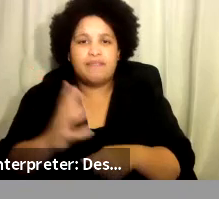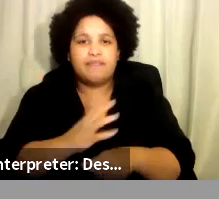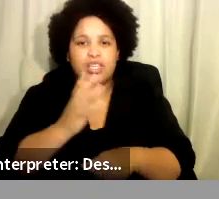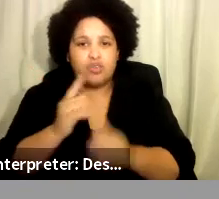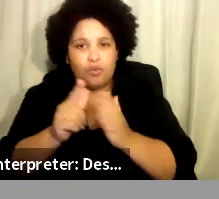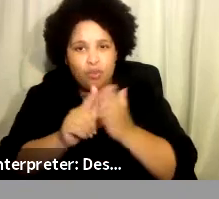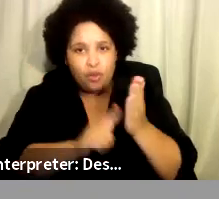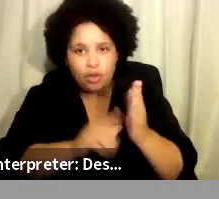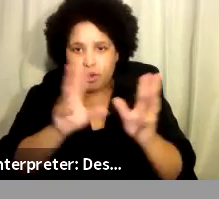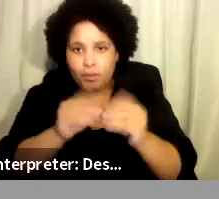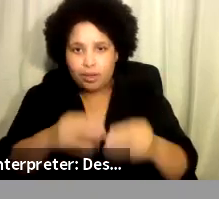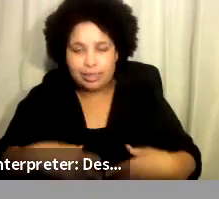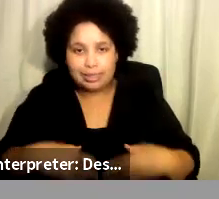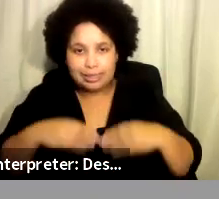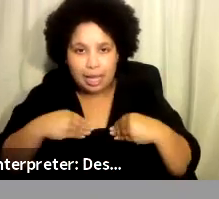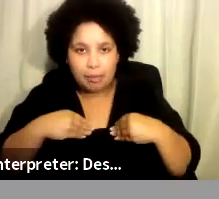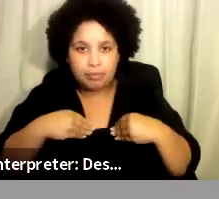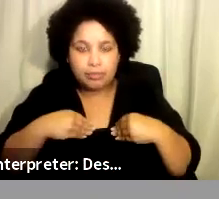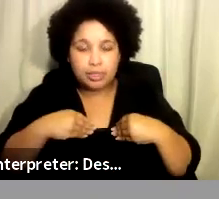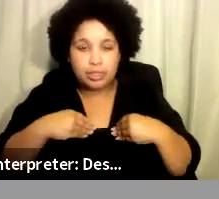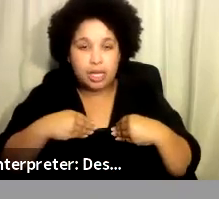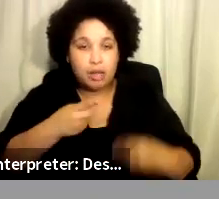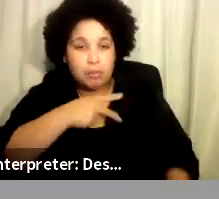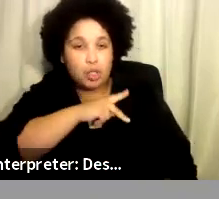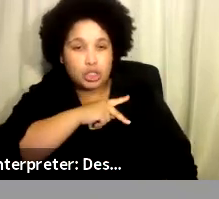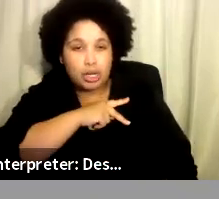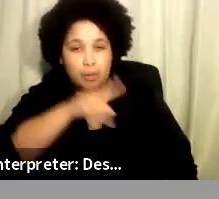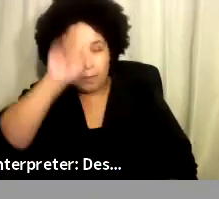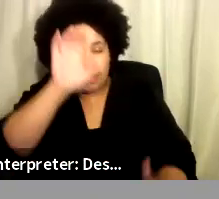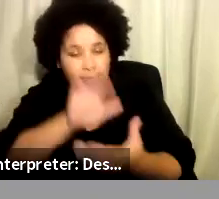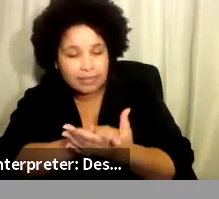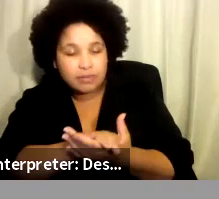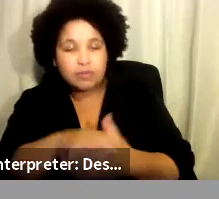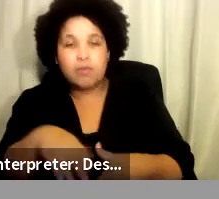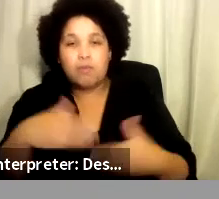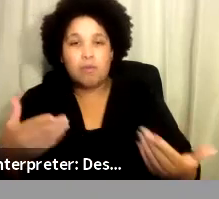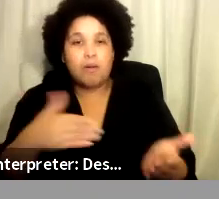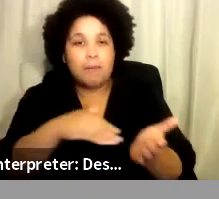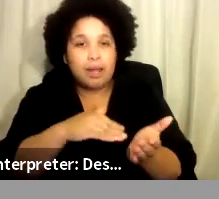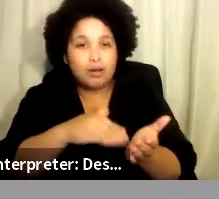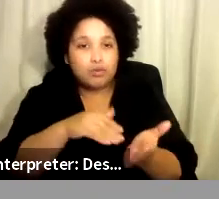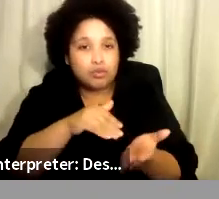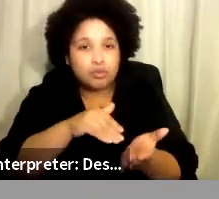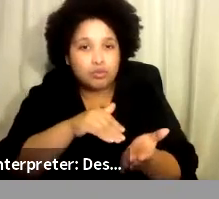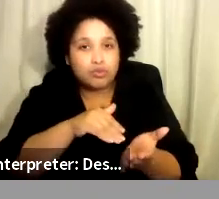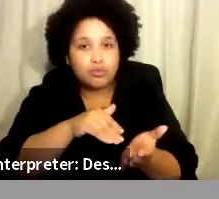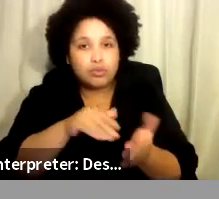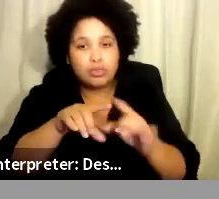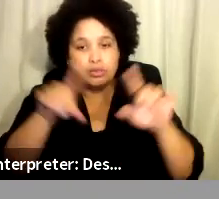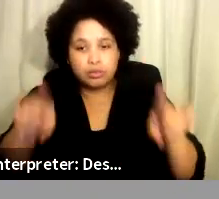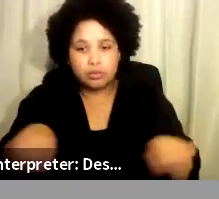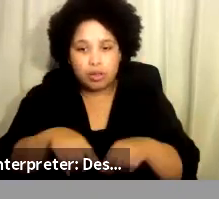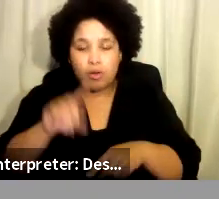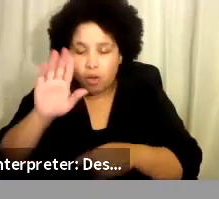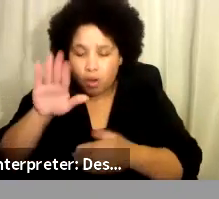longer accept personal beliefs or medical doctor's notes for immunizations. All kids do have to